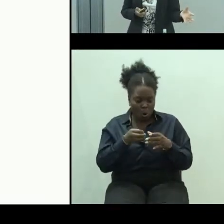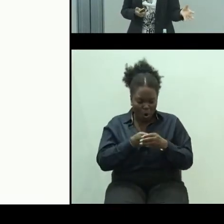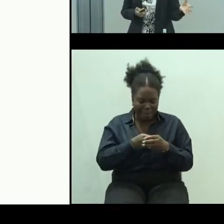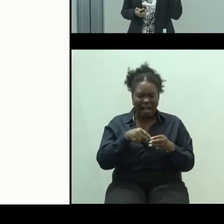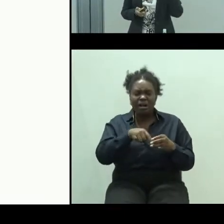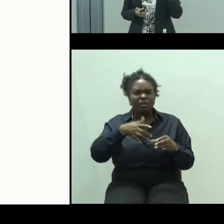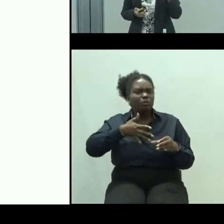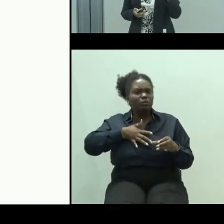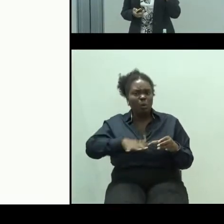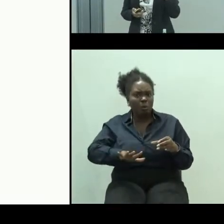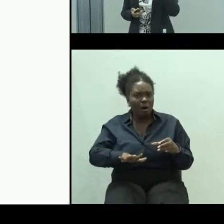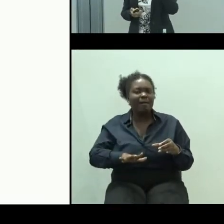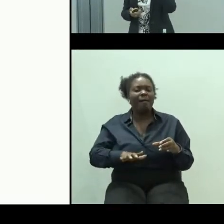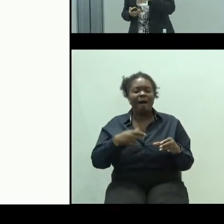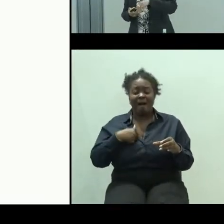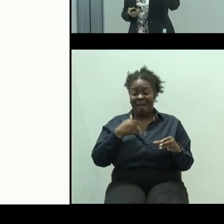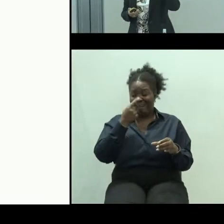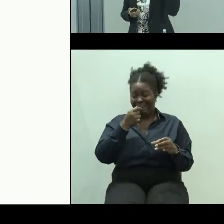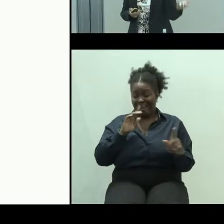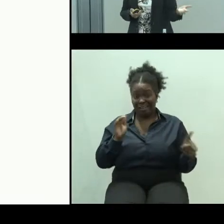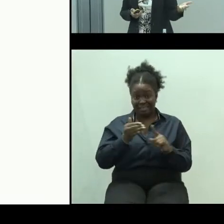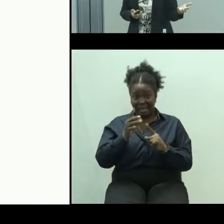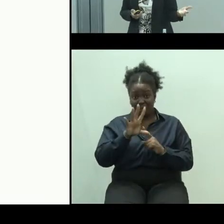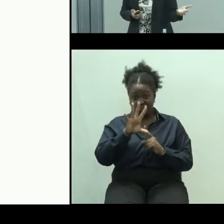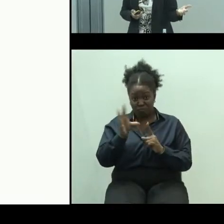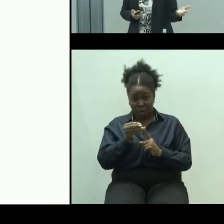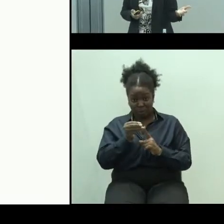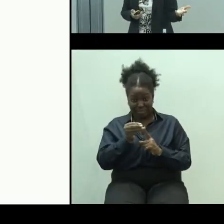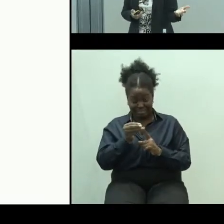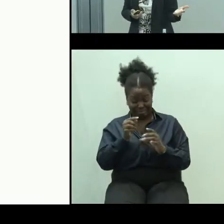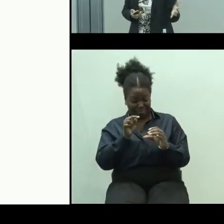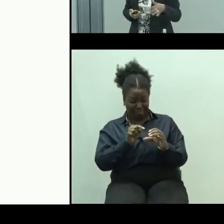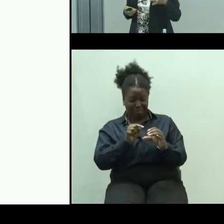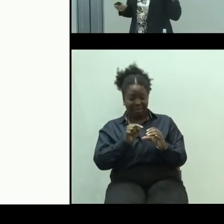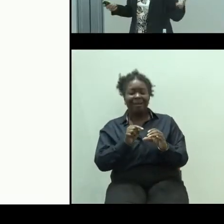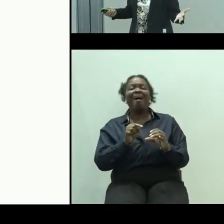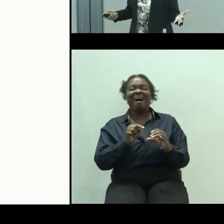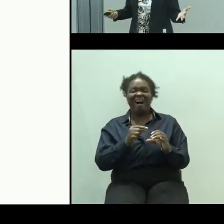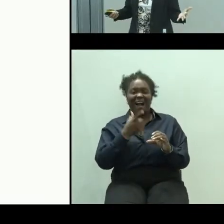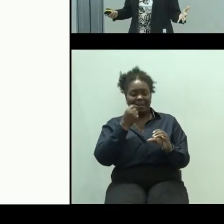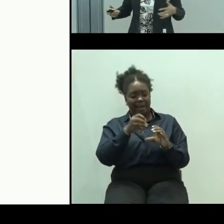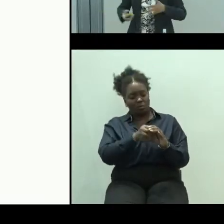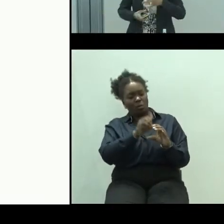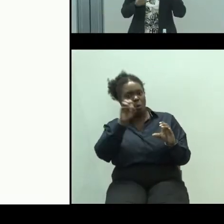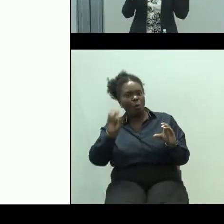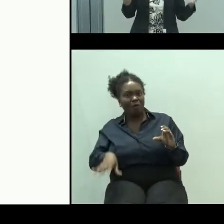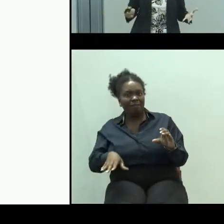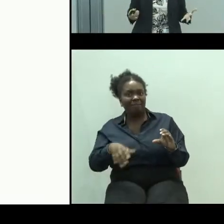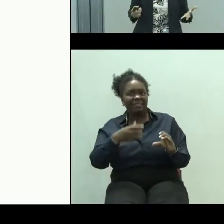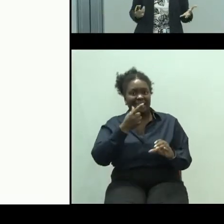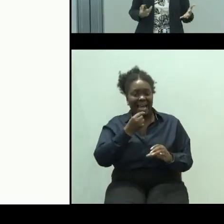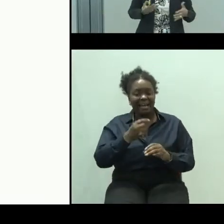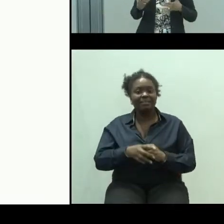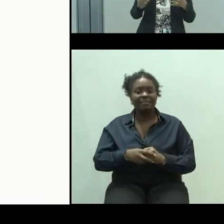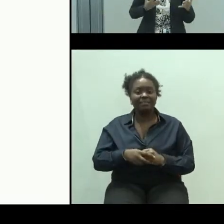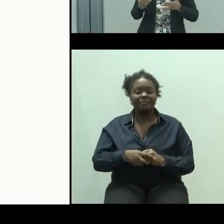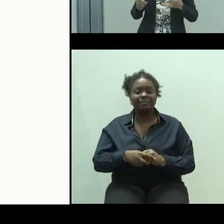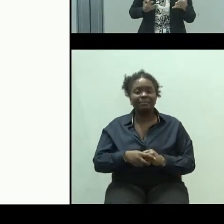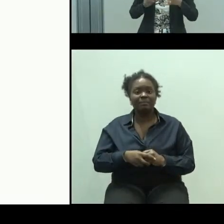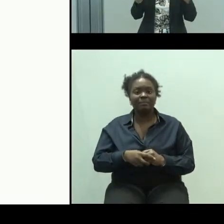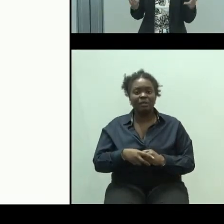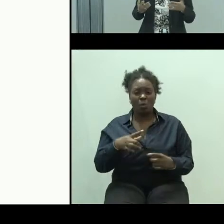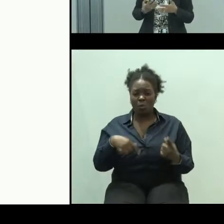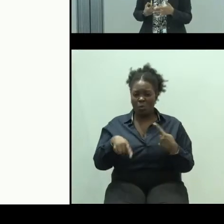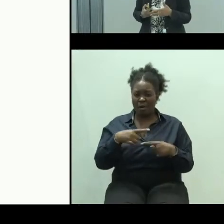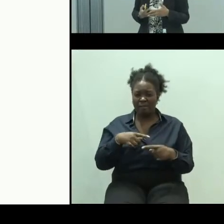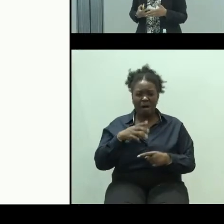from, and I can identify the protein that makes that unwanted compound, I can remove it. And we heard many talks today about ways